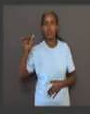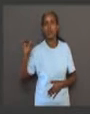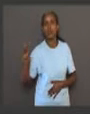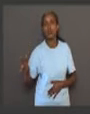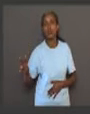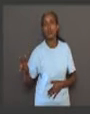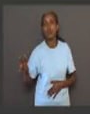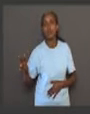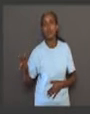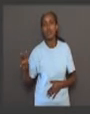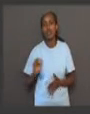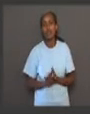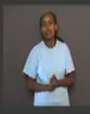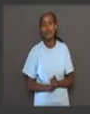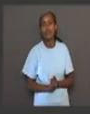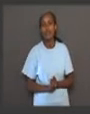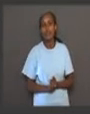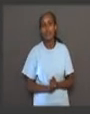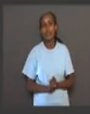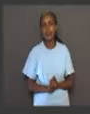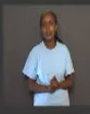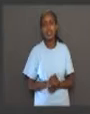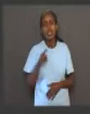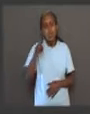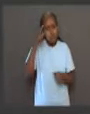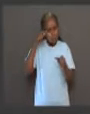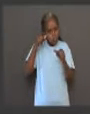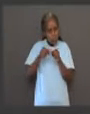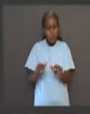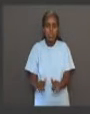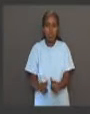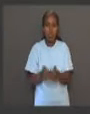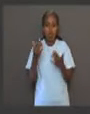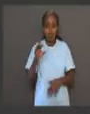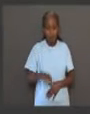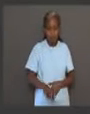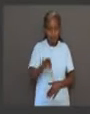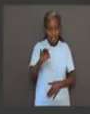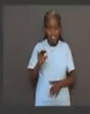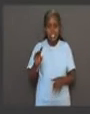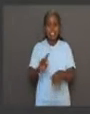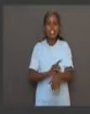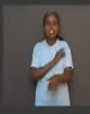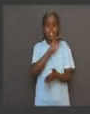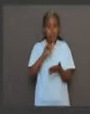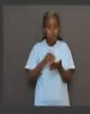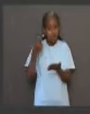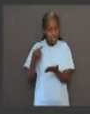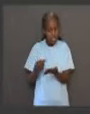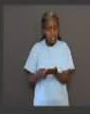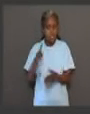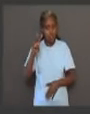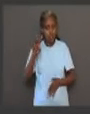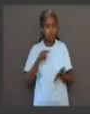x2, y2, respectively. Do you remember how to find the distance between these two